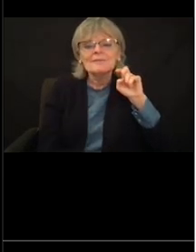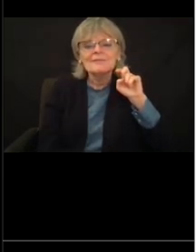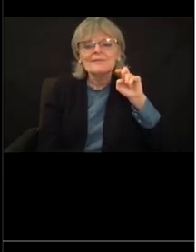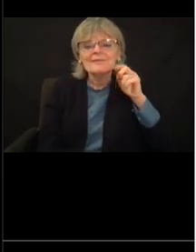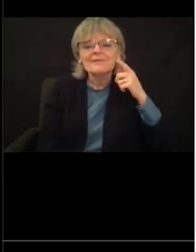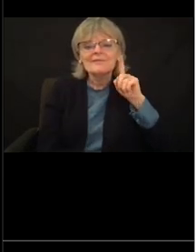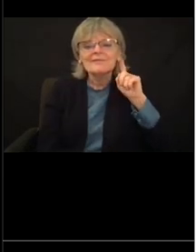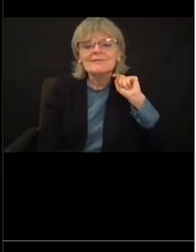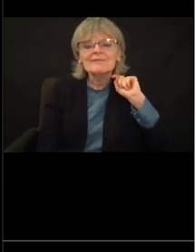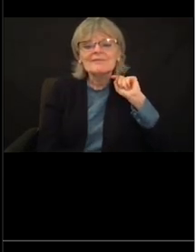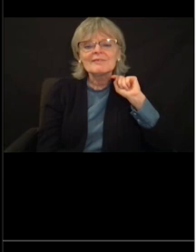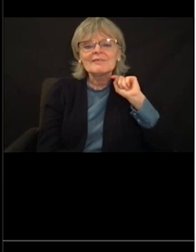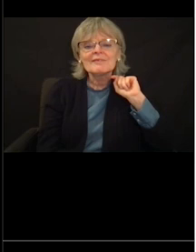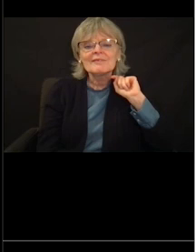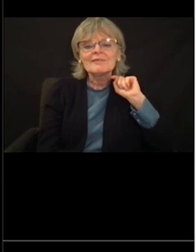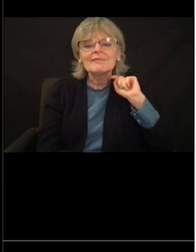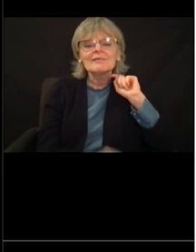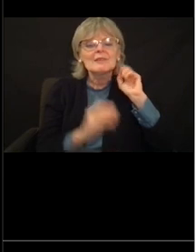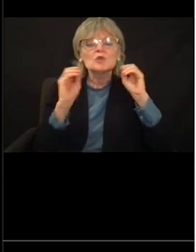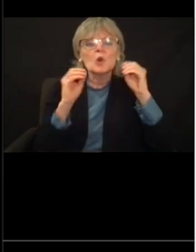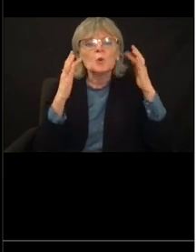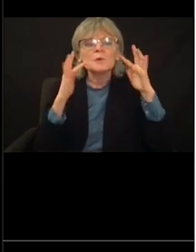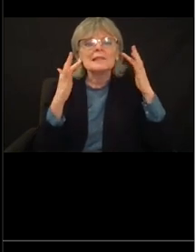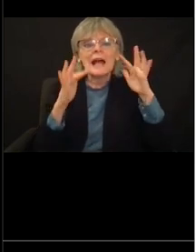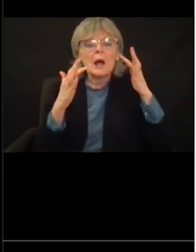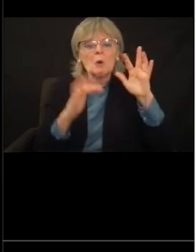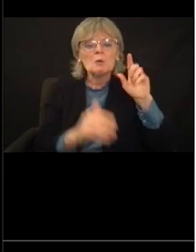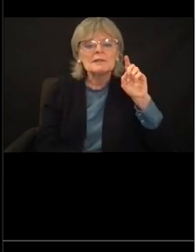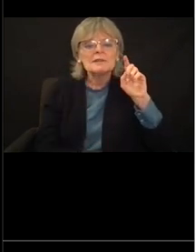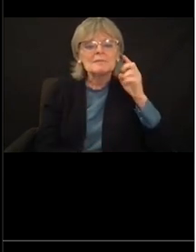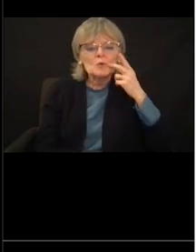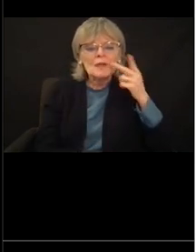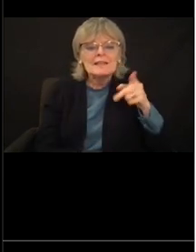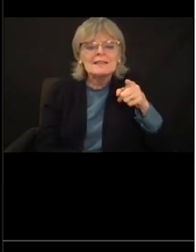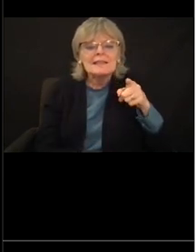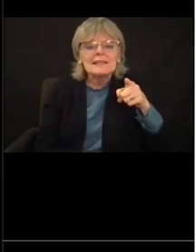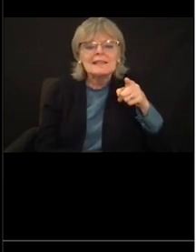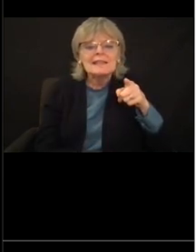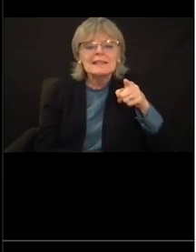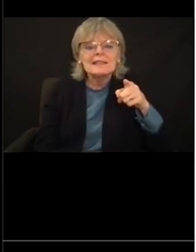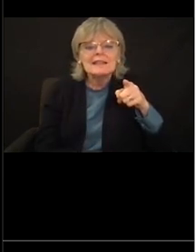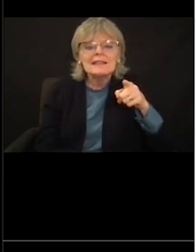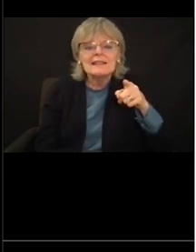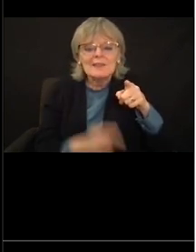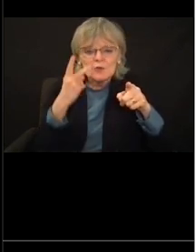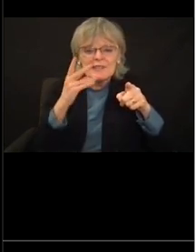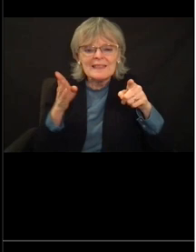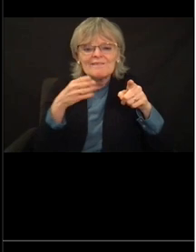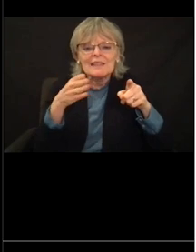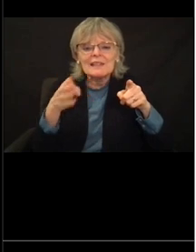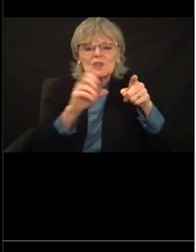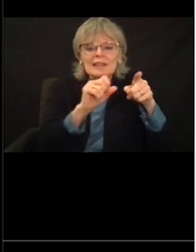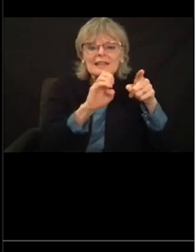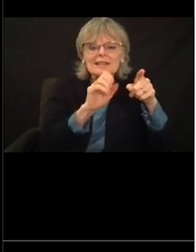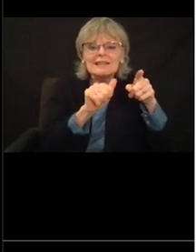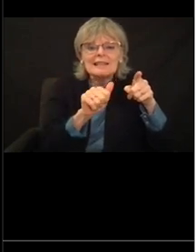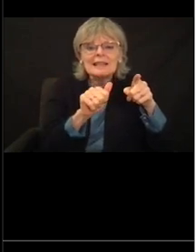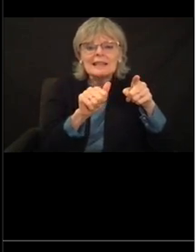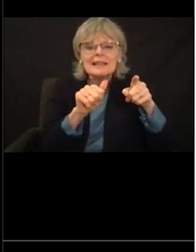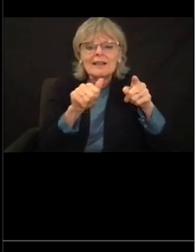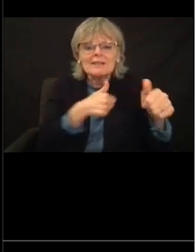Okay, so there's no sound, so I'll just narrate. As you can see, the fish is right there. The seal is on